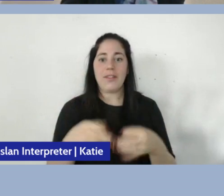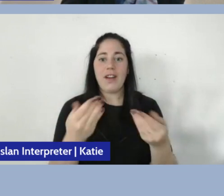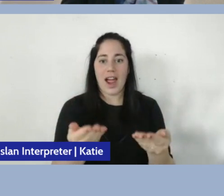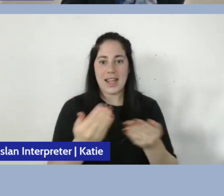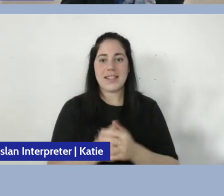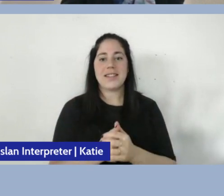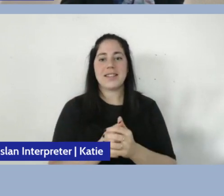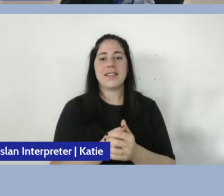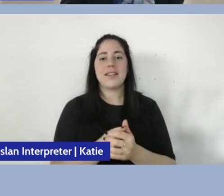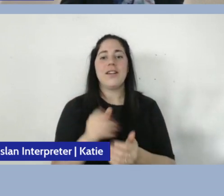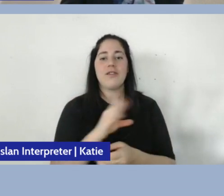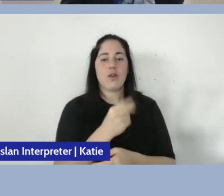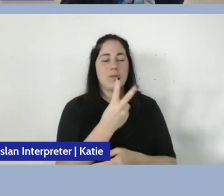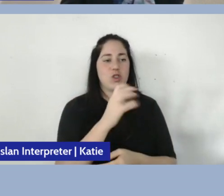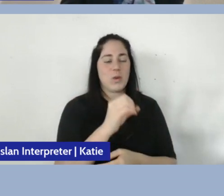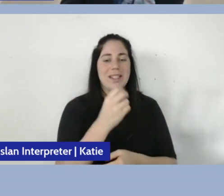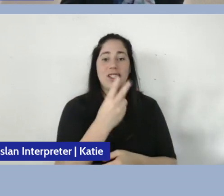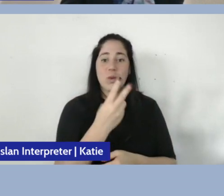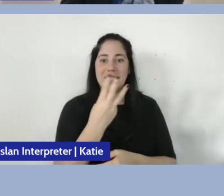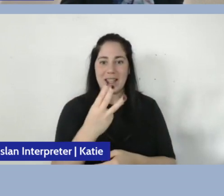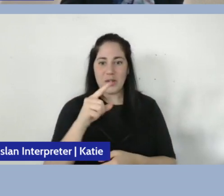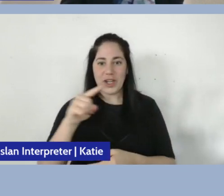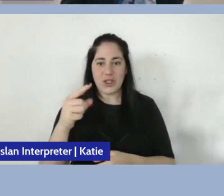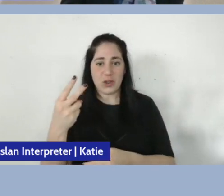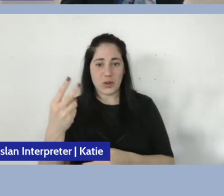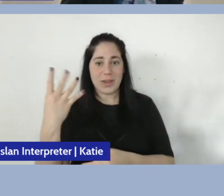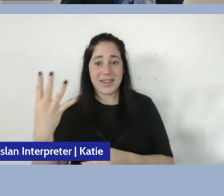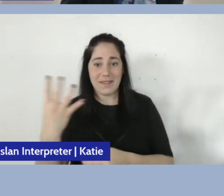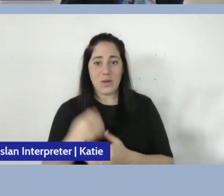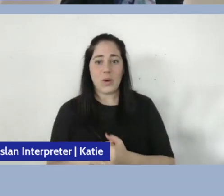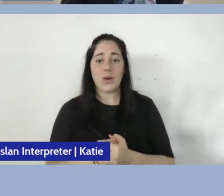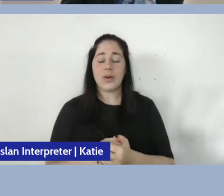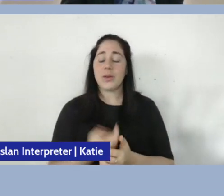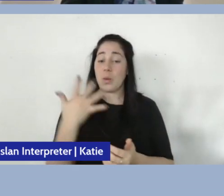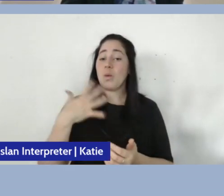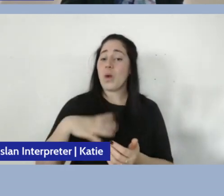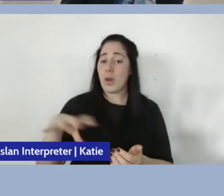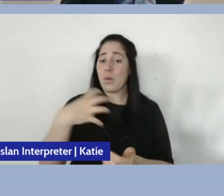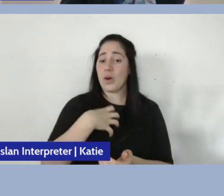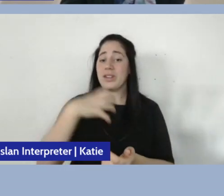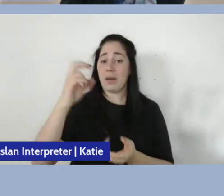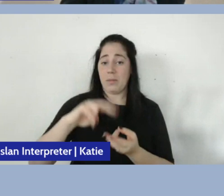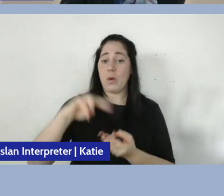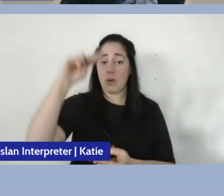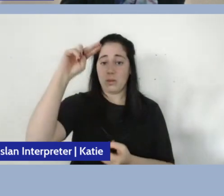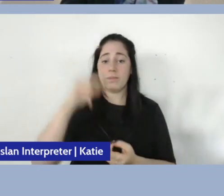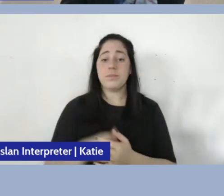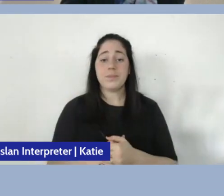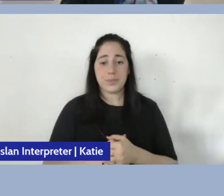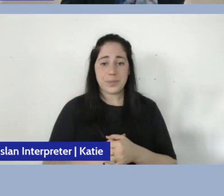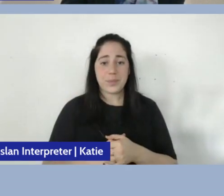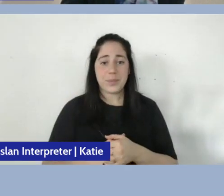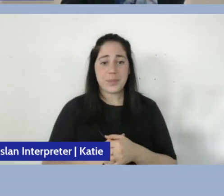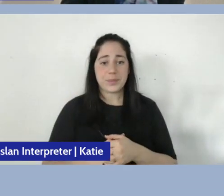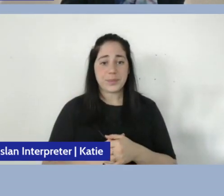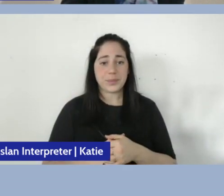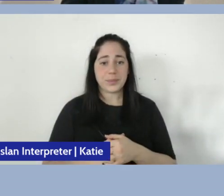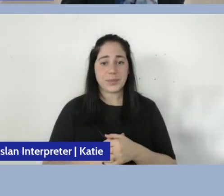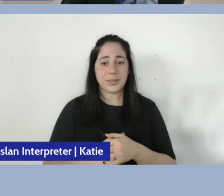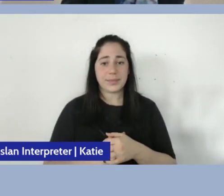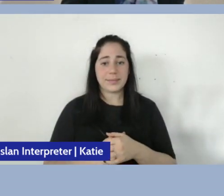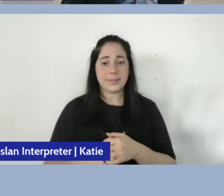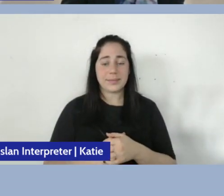2023-2024. So that's a great number, but we know that we would like to see that higher as well. In terms of